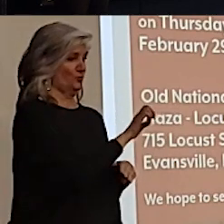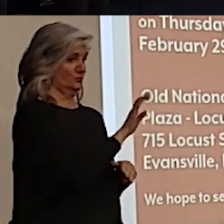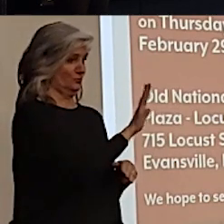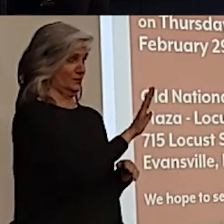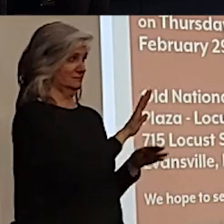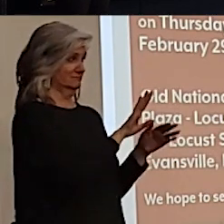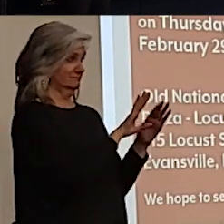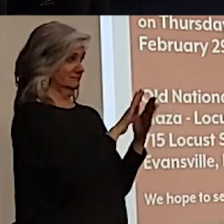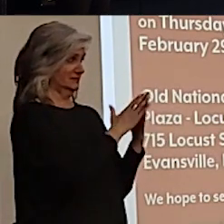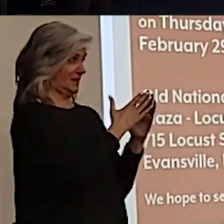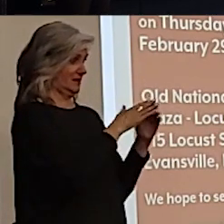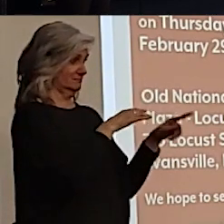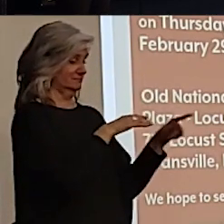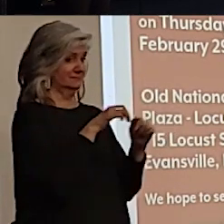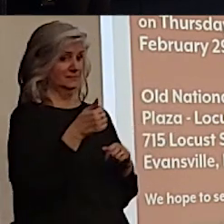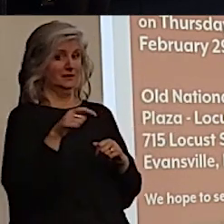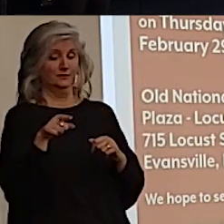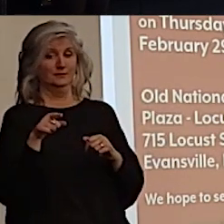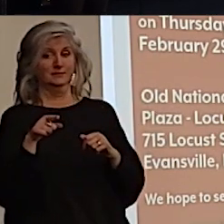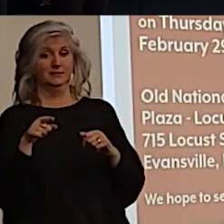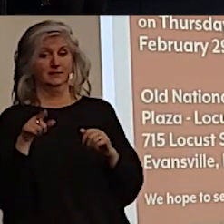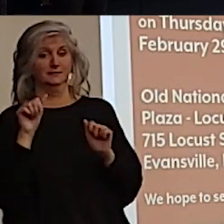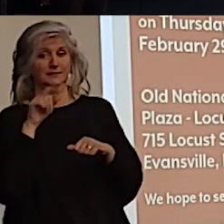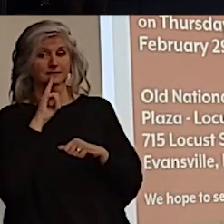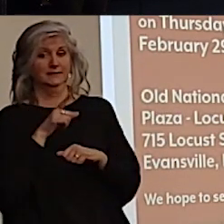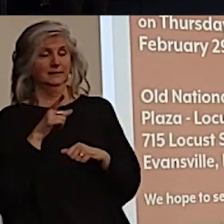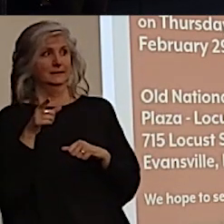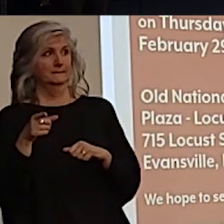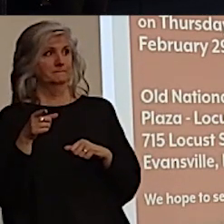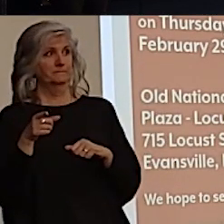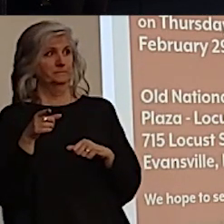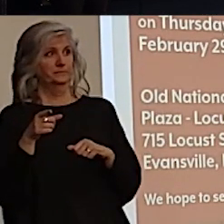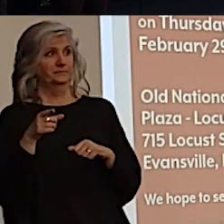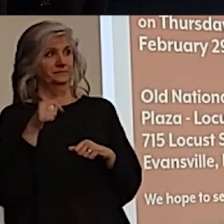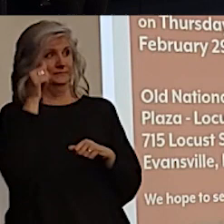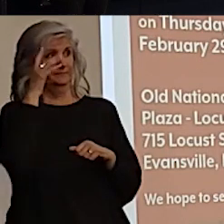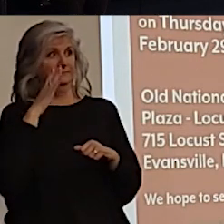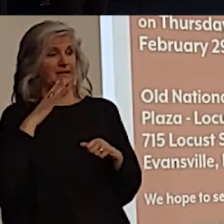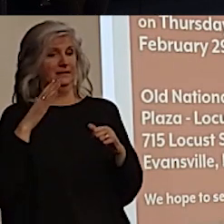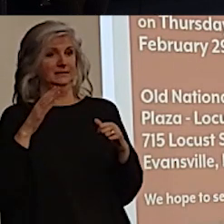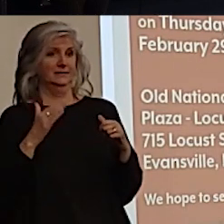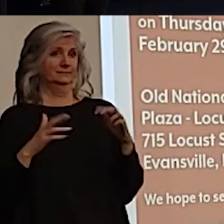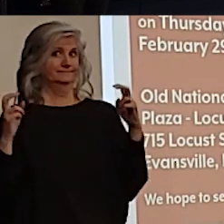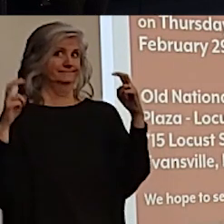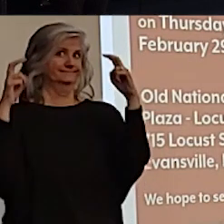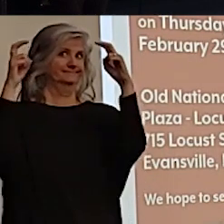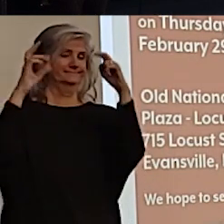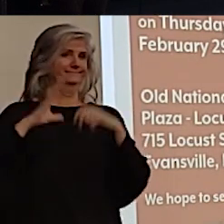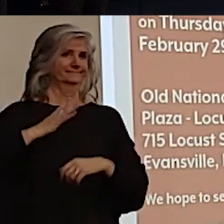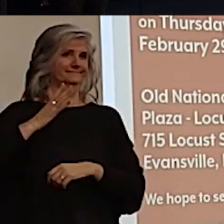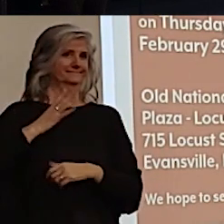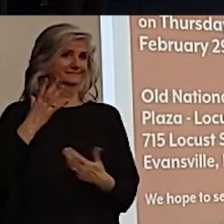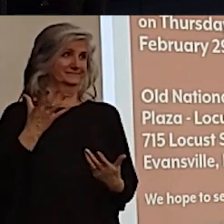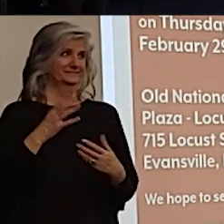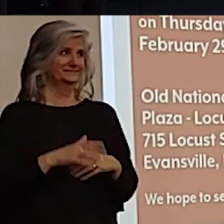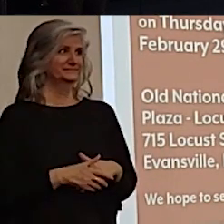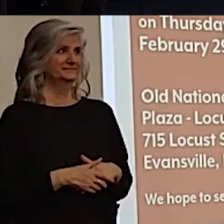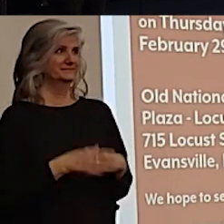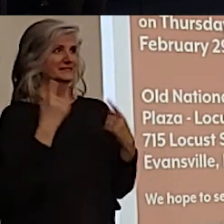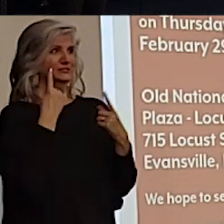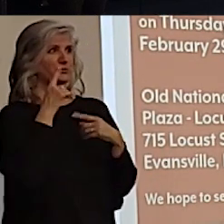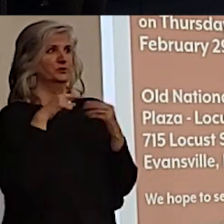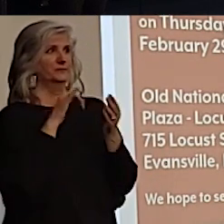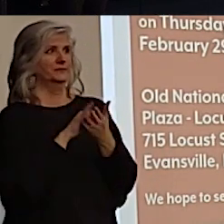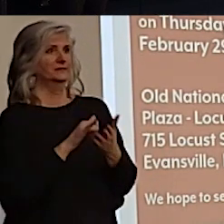town. And on the other side could be the man in the high castle. So I just wondered